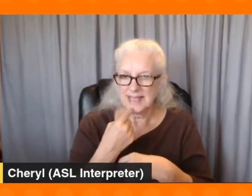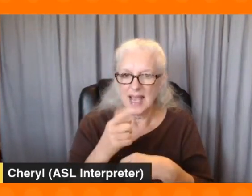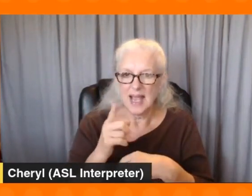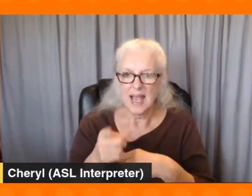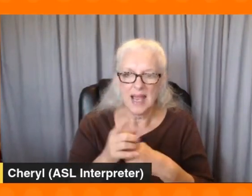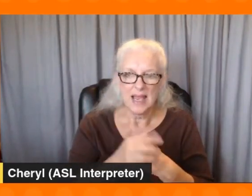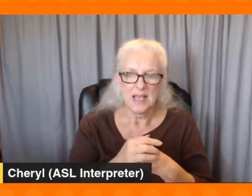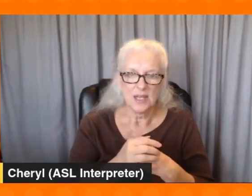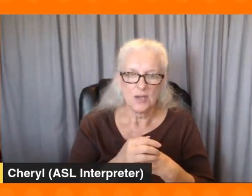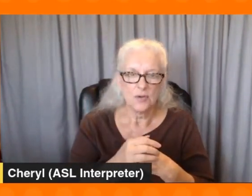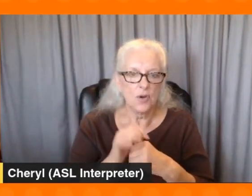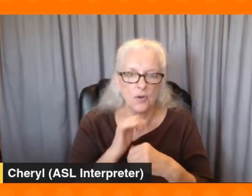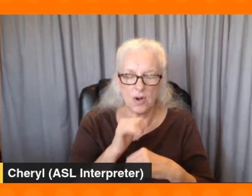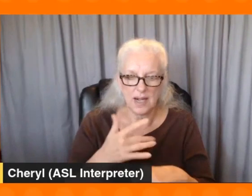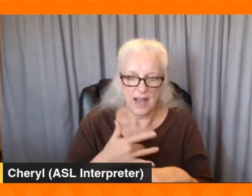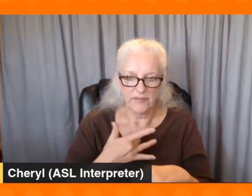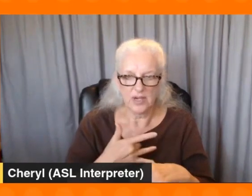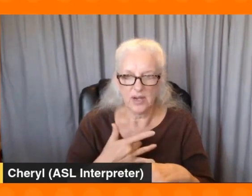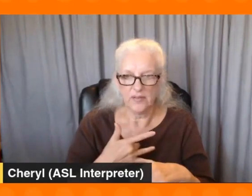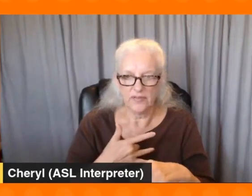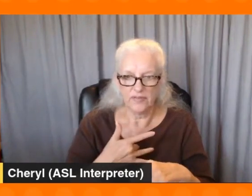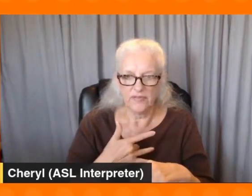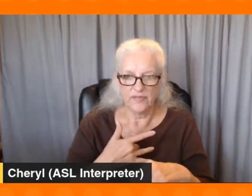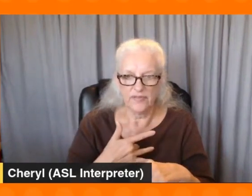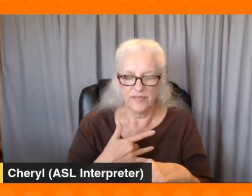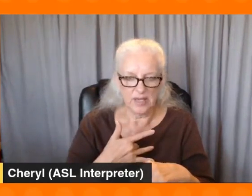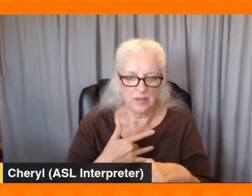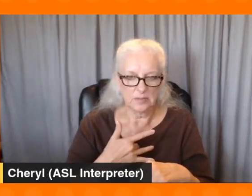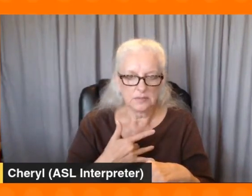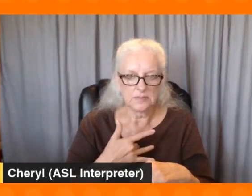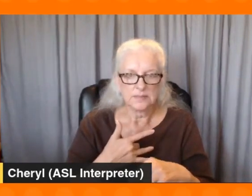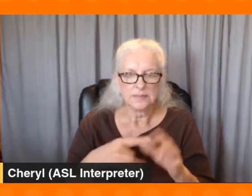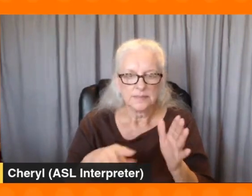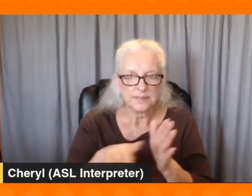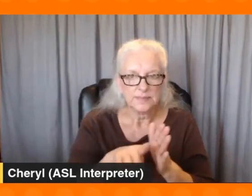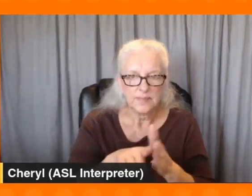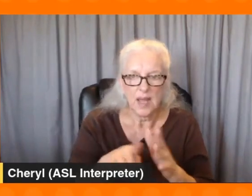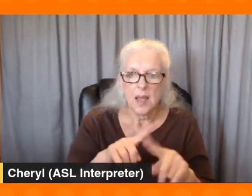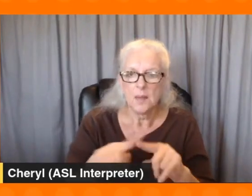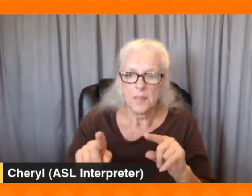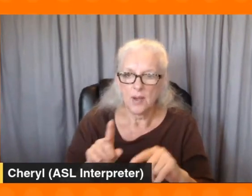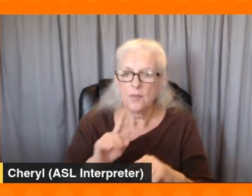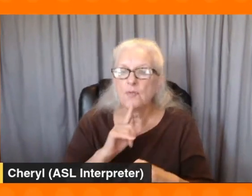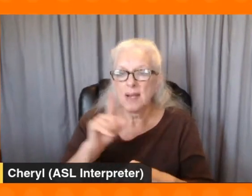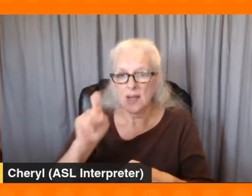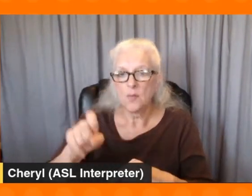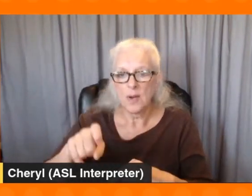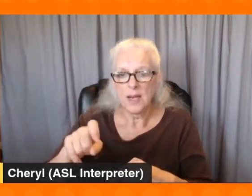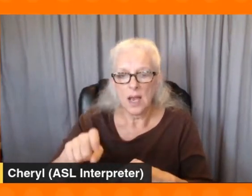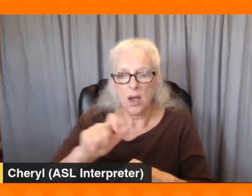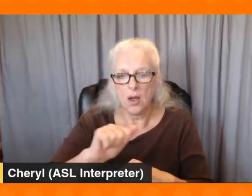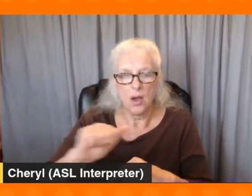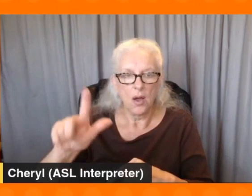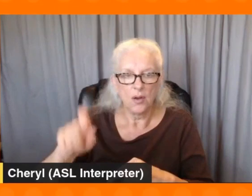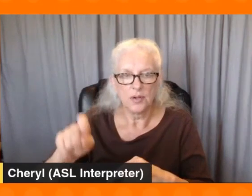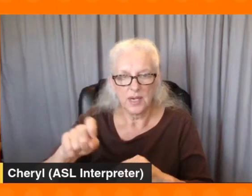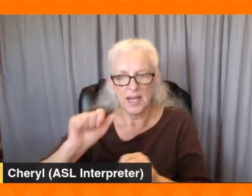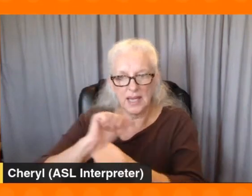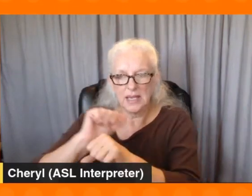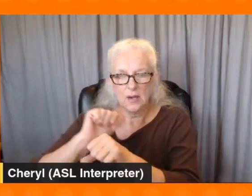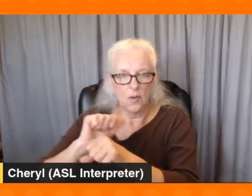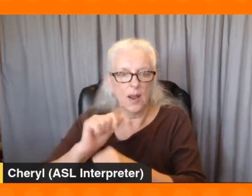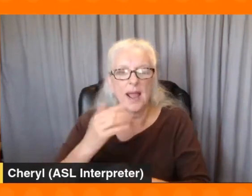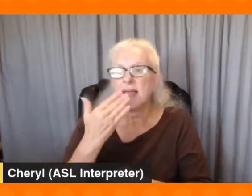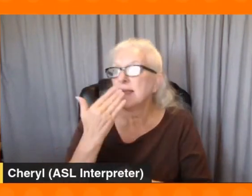ban those words, but you can't ban the work. And there's absolutely work to be done. Wow. All right, Alan,